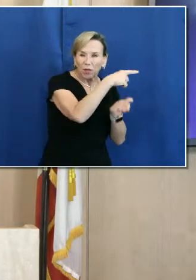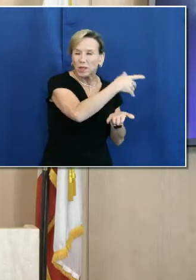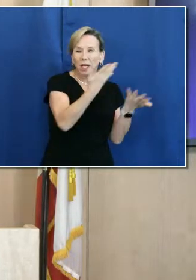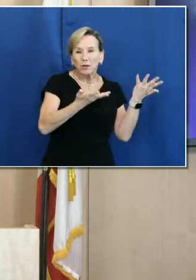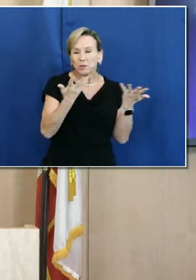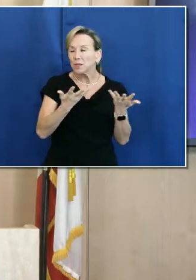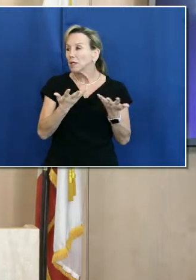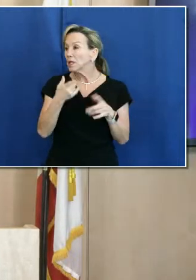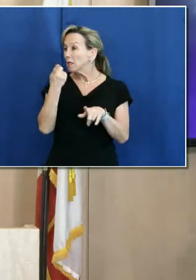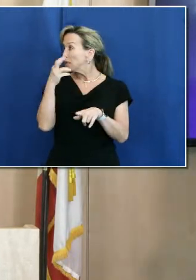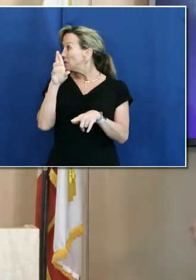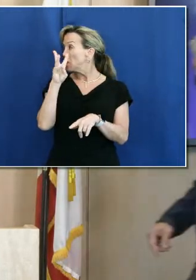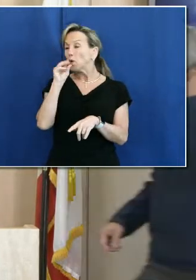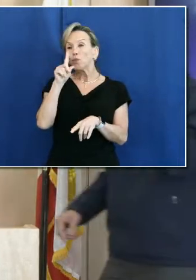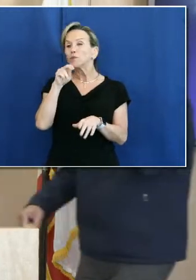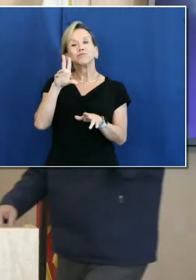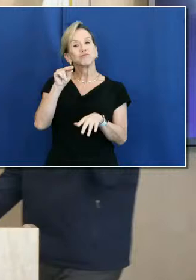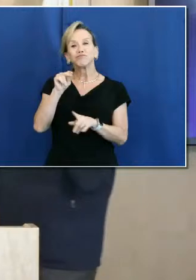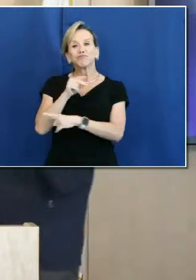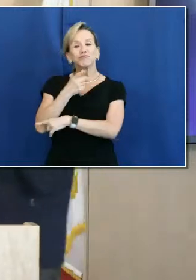Dr. McDonald's going to respond.